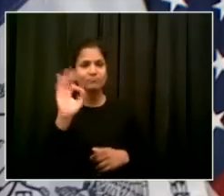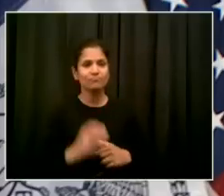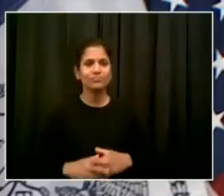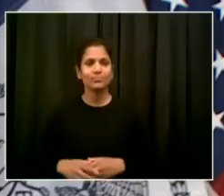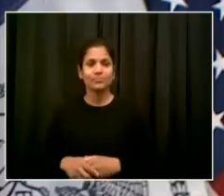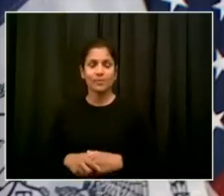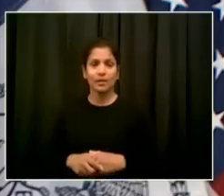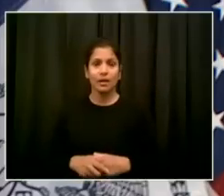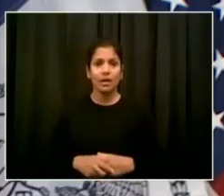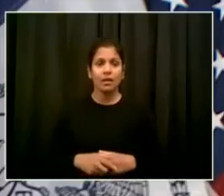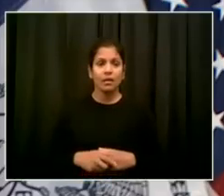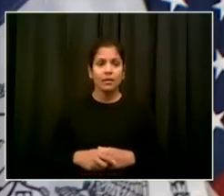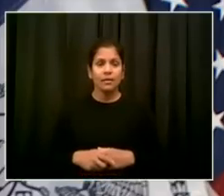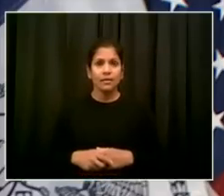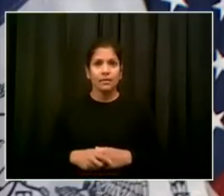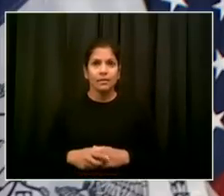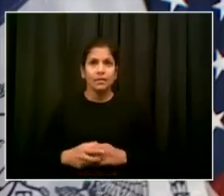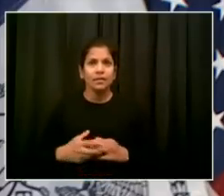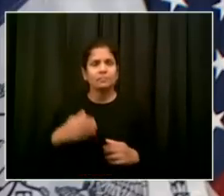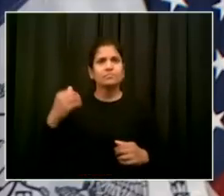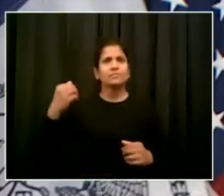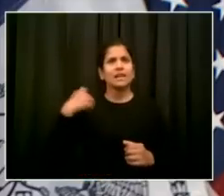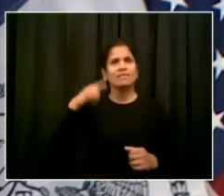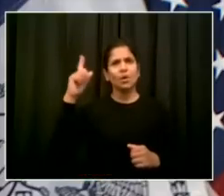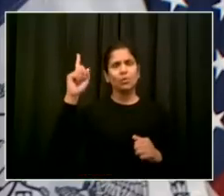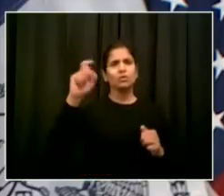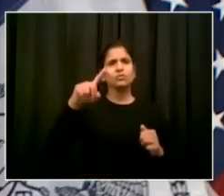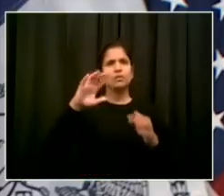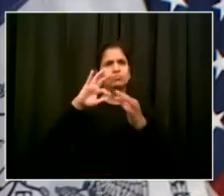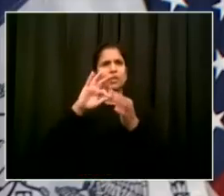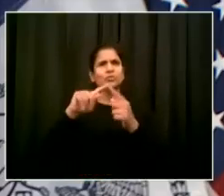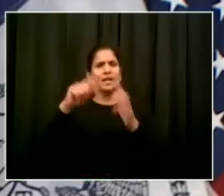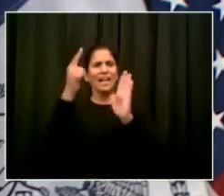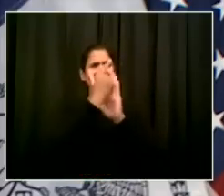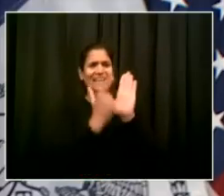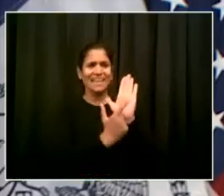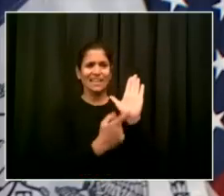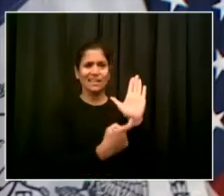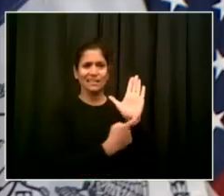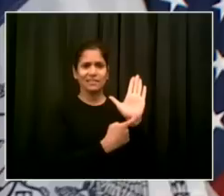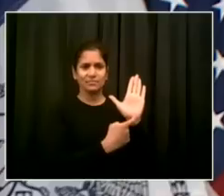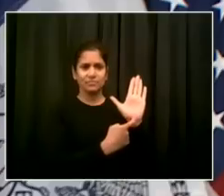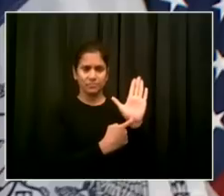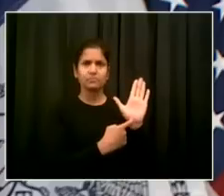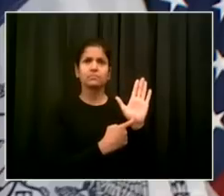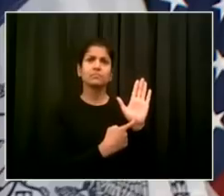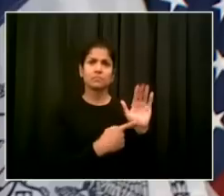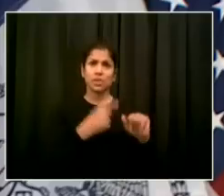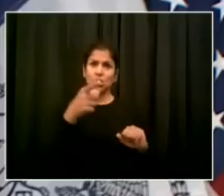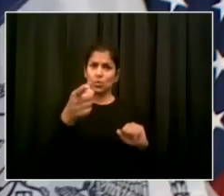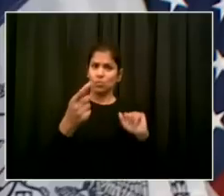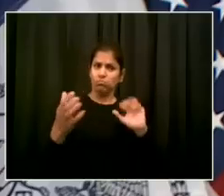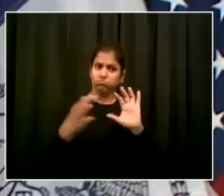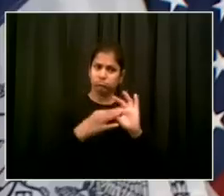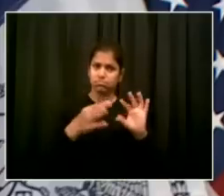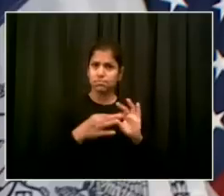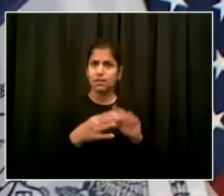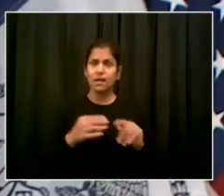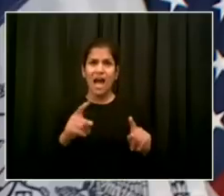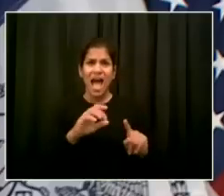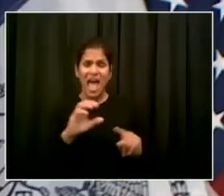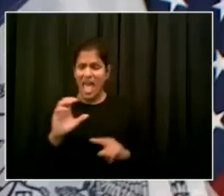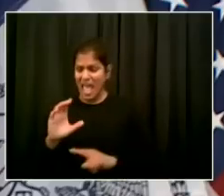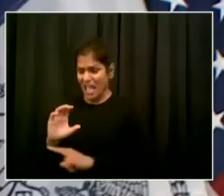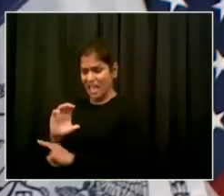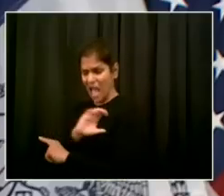this question of legal issues between the city's legal team and the police department.